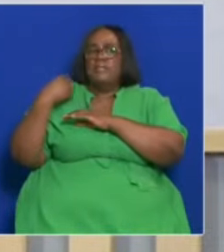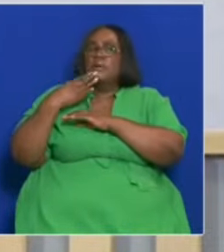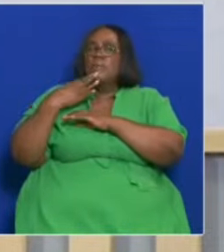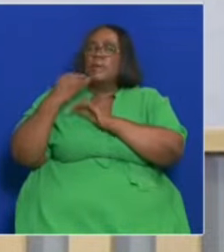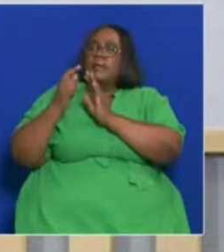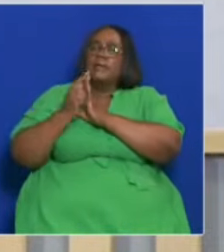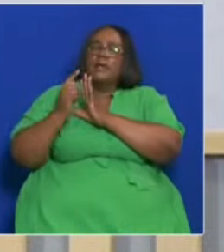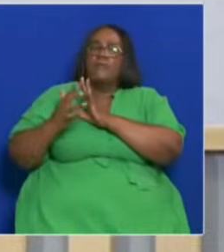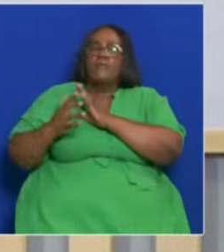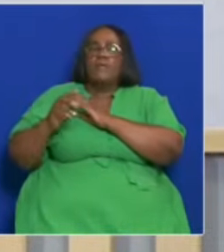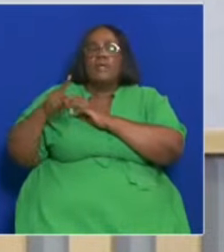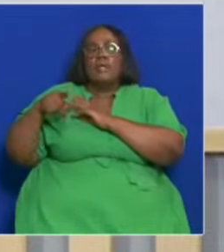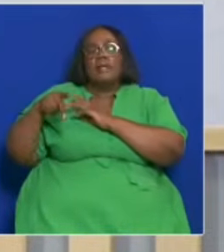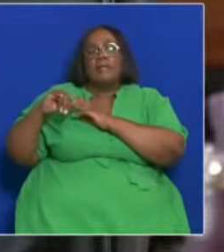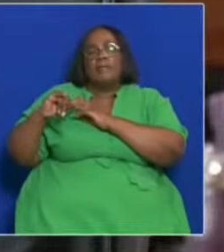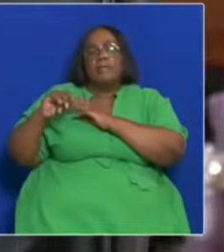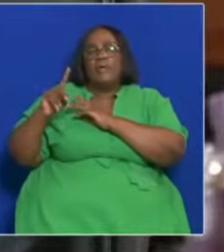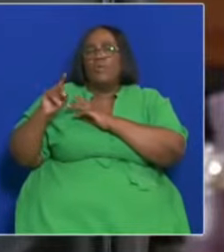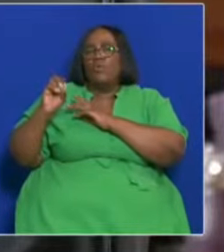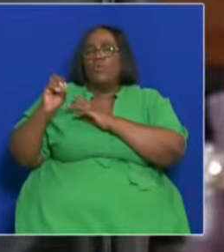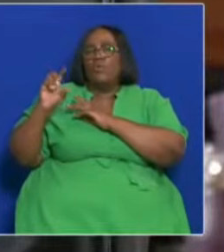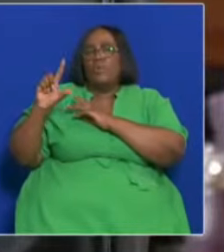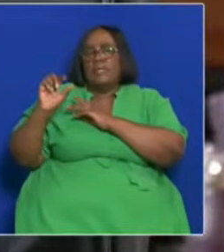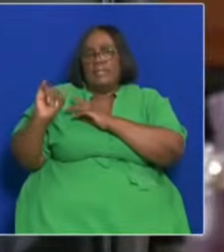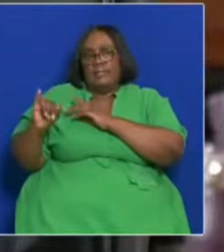And to your knowledge, was that the